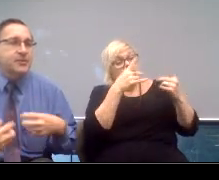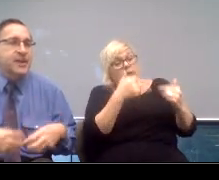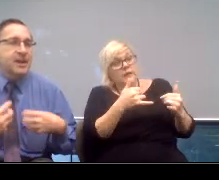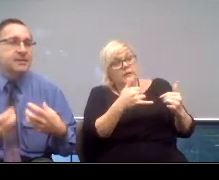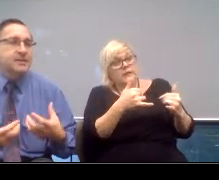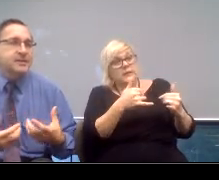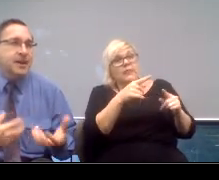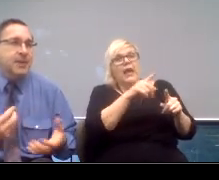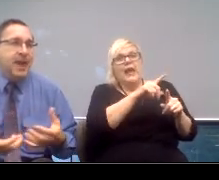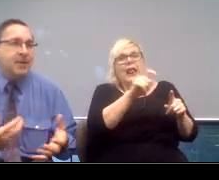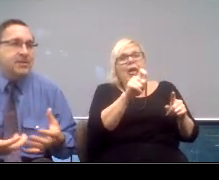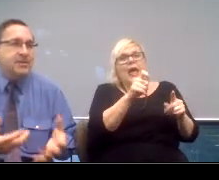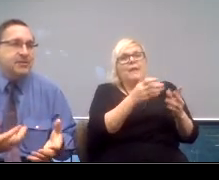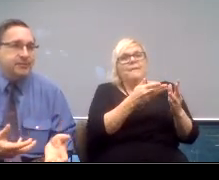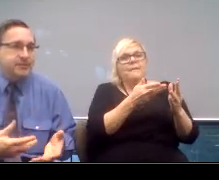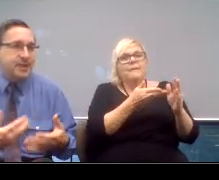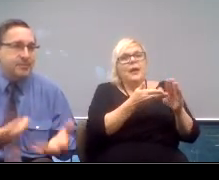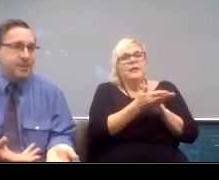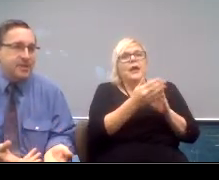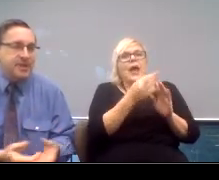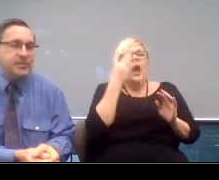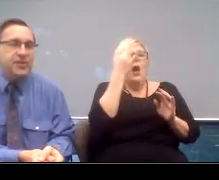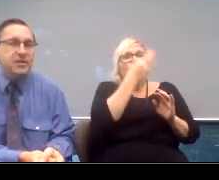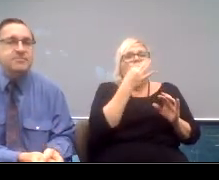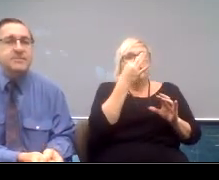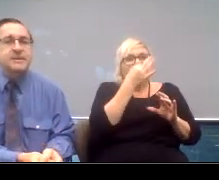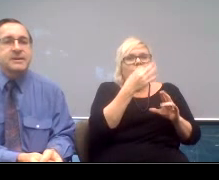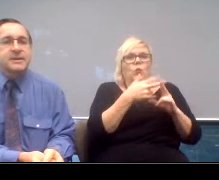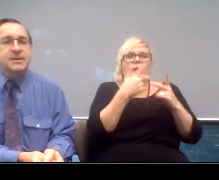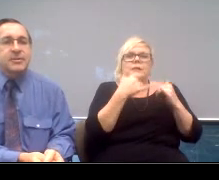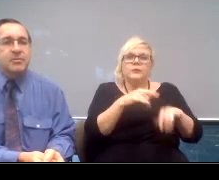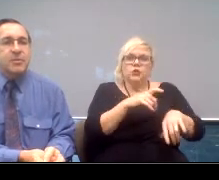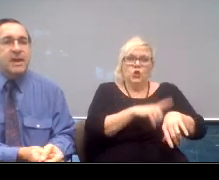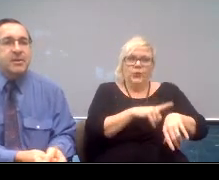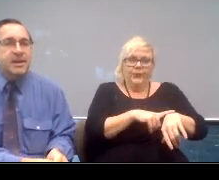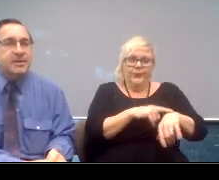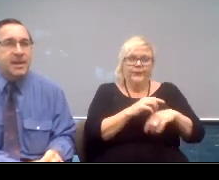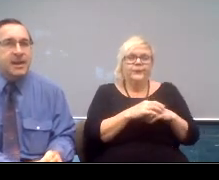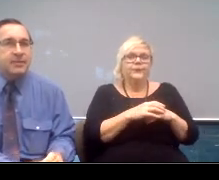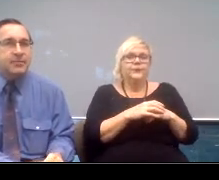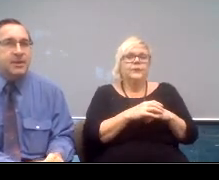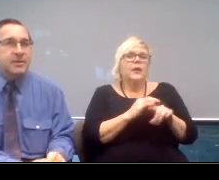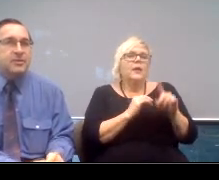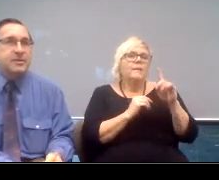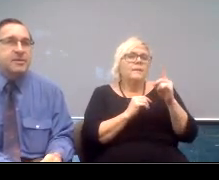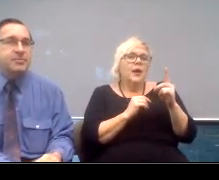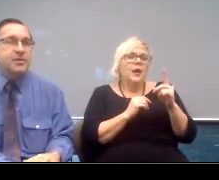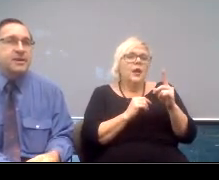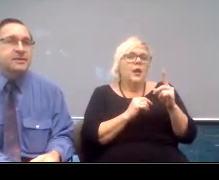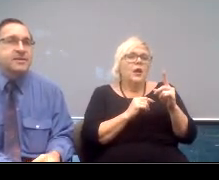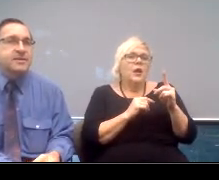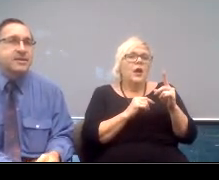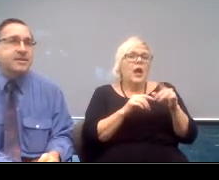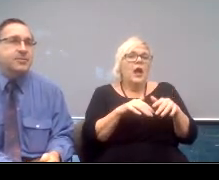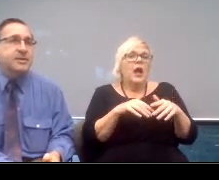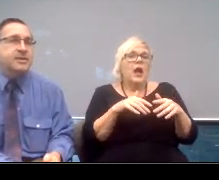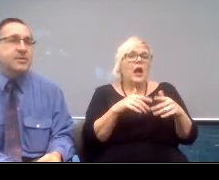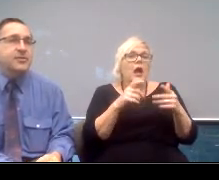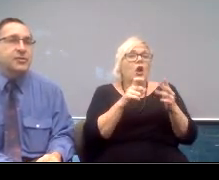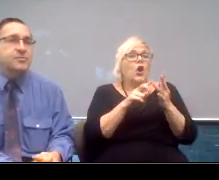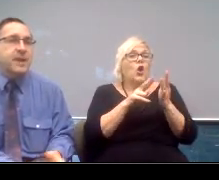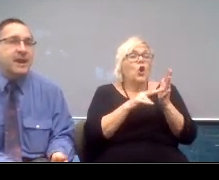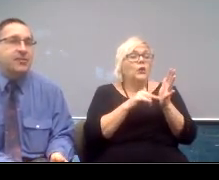it through their hours of assessment time. Whereas a continence product that assists